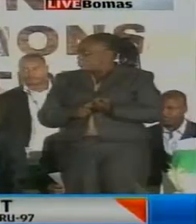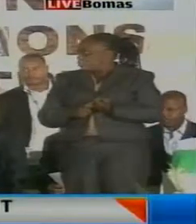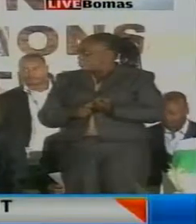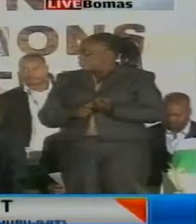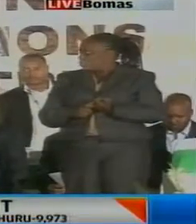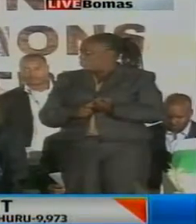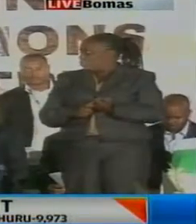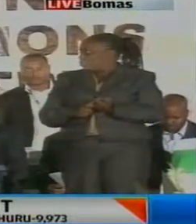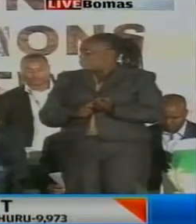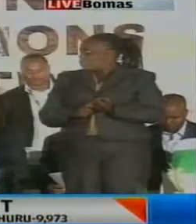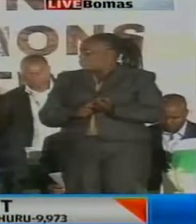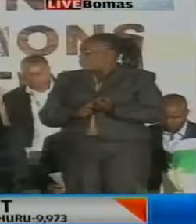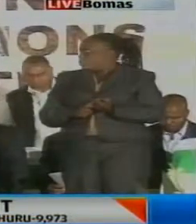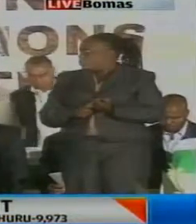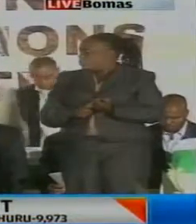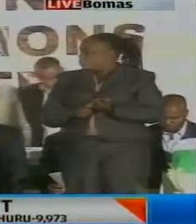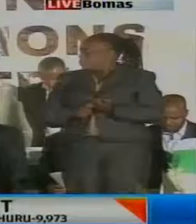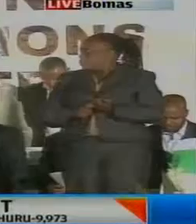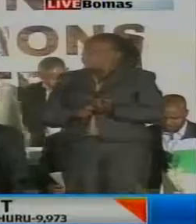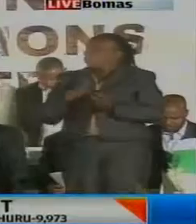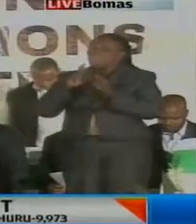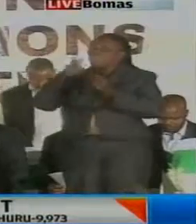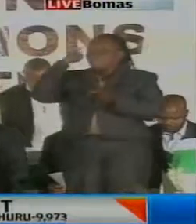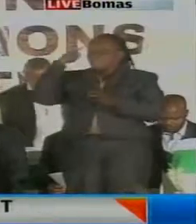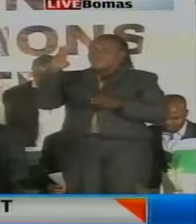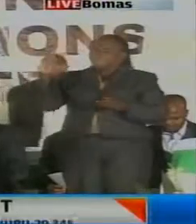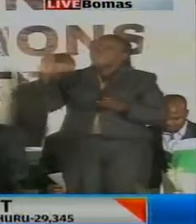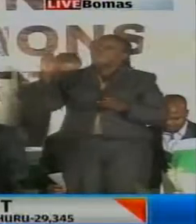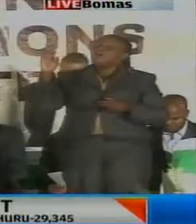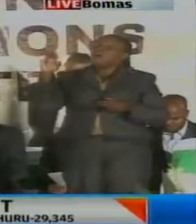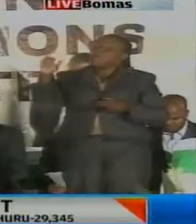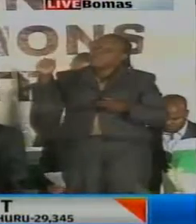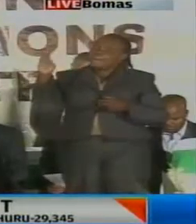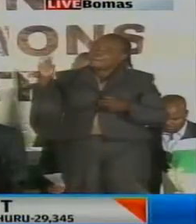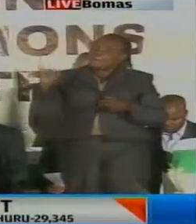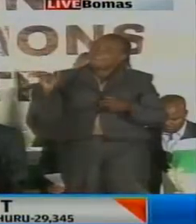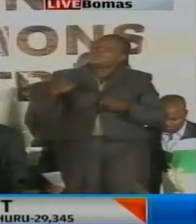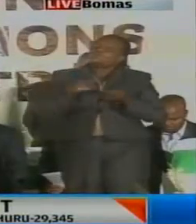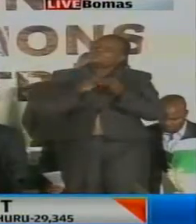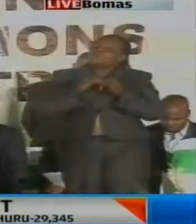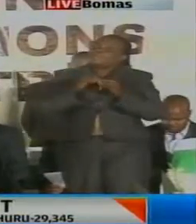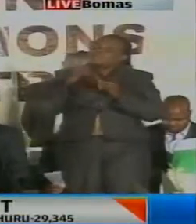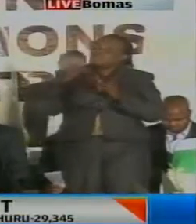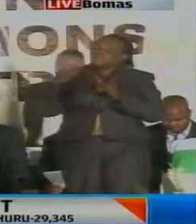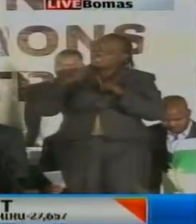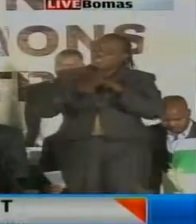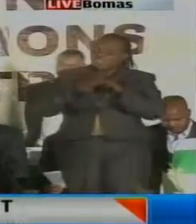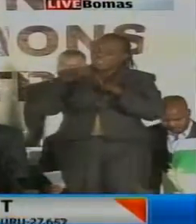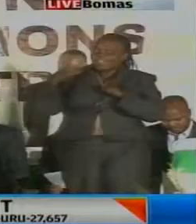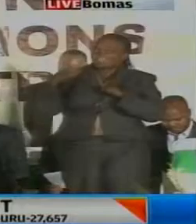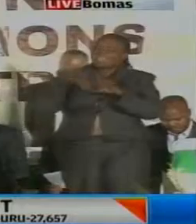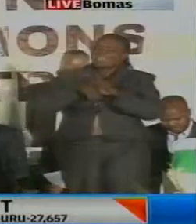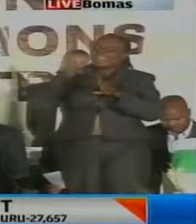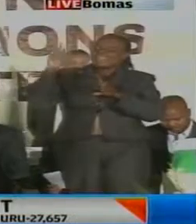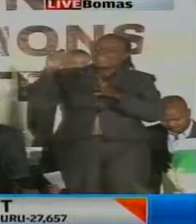Yeah, I go back through the results for Borabu constituency number 273 in Nyamira